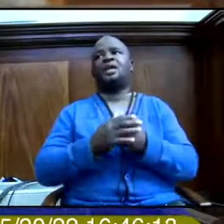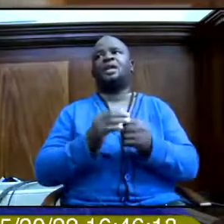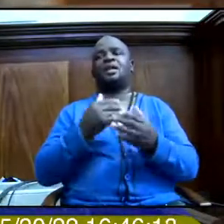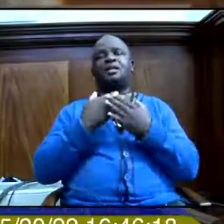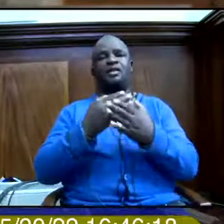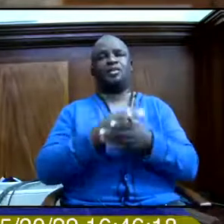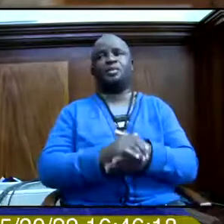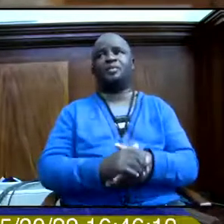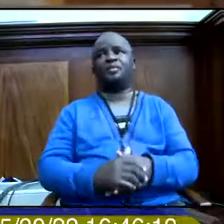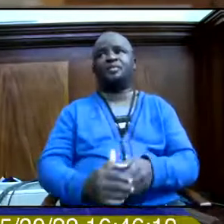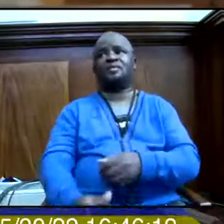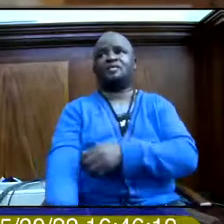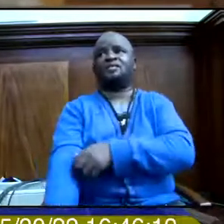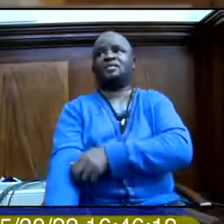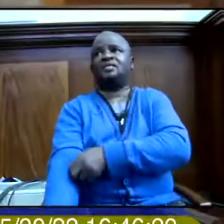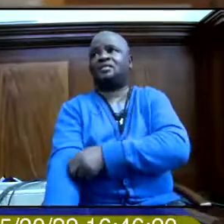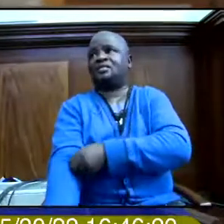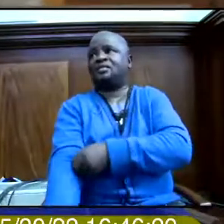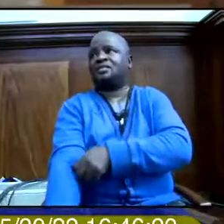thank you very much